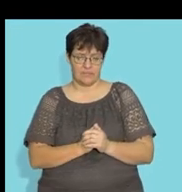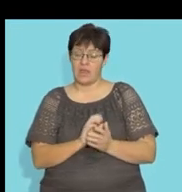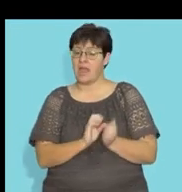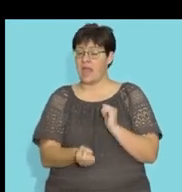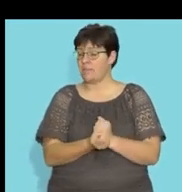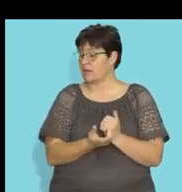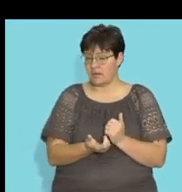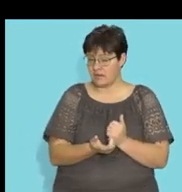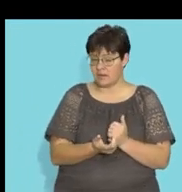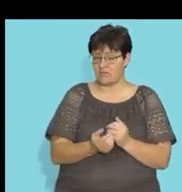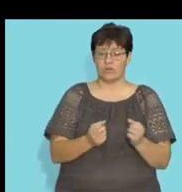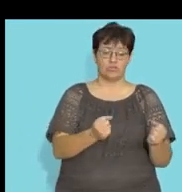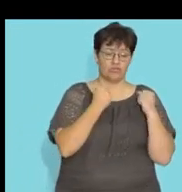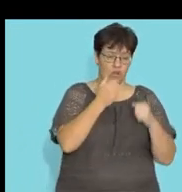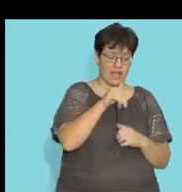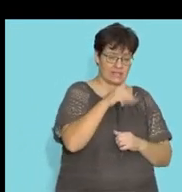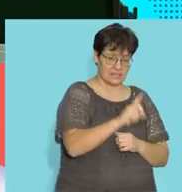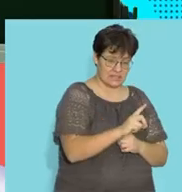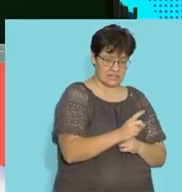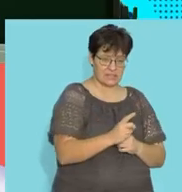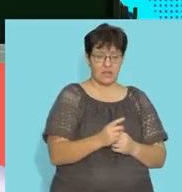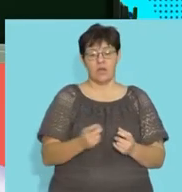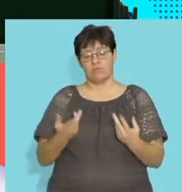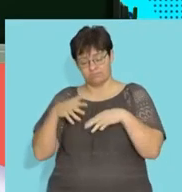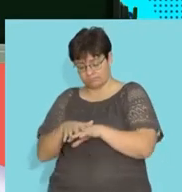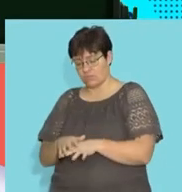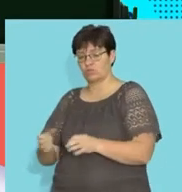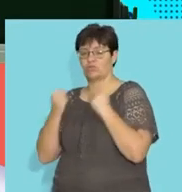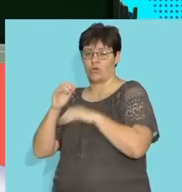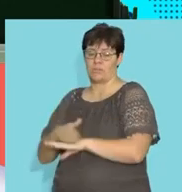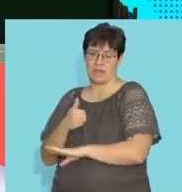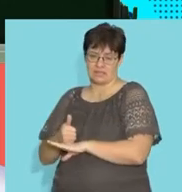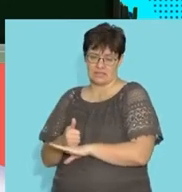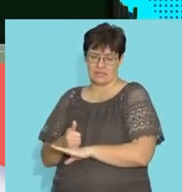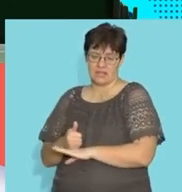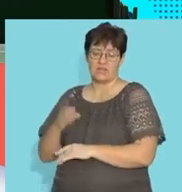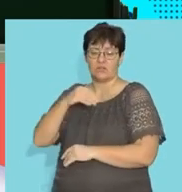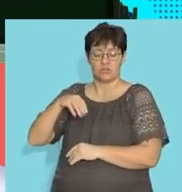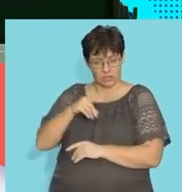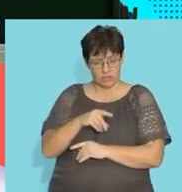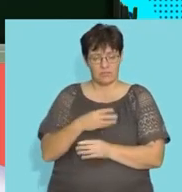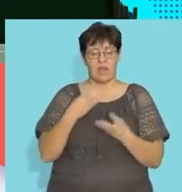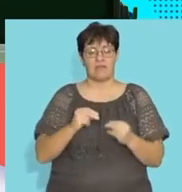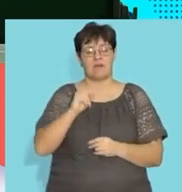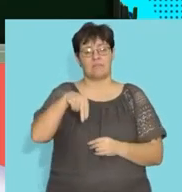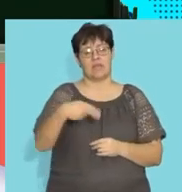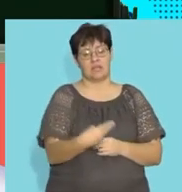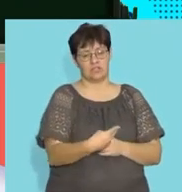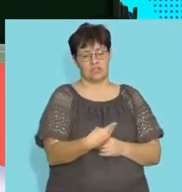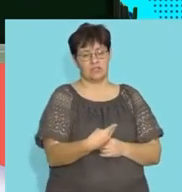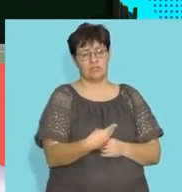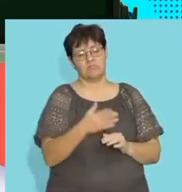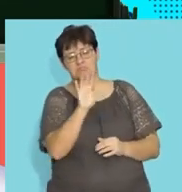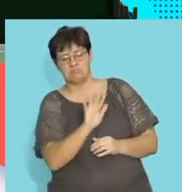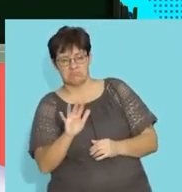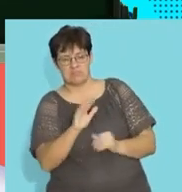that only happens when we have a strong acid reacting with a strong base. that we have a salt that will have a pH